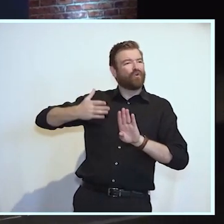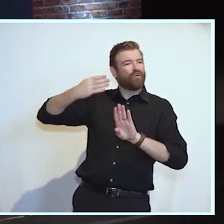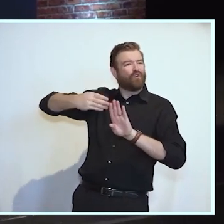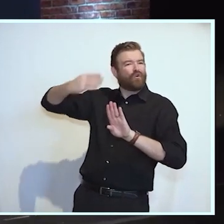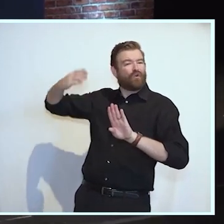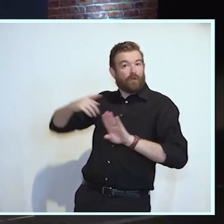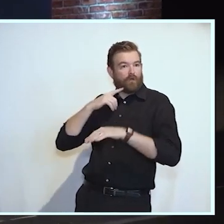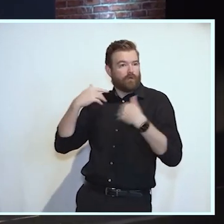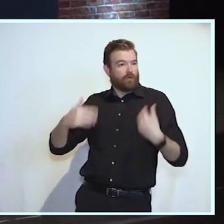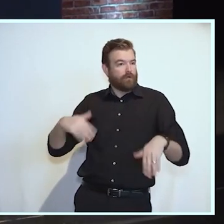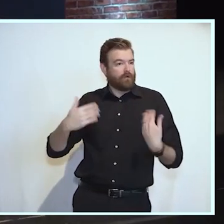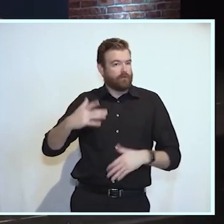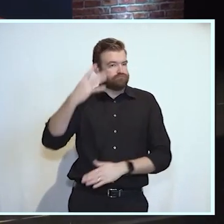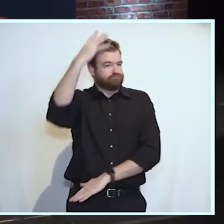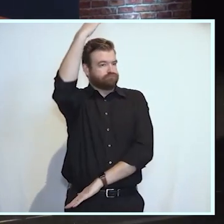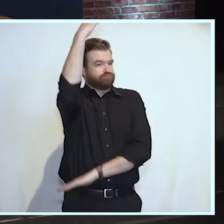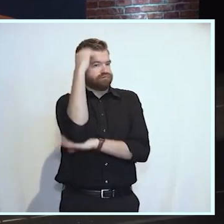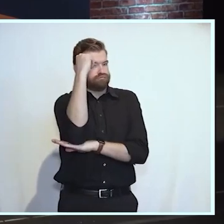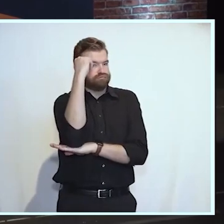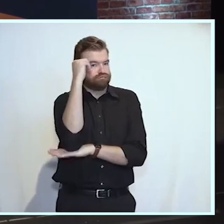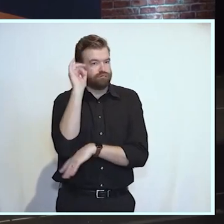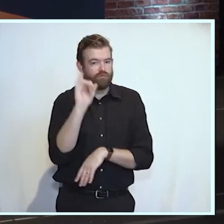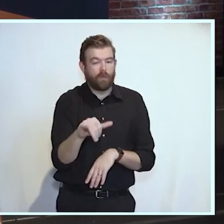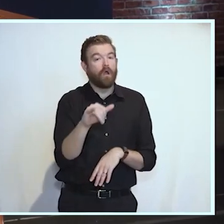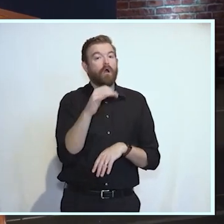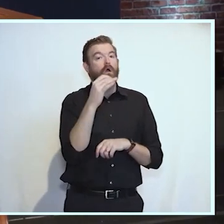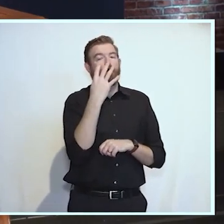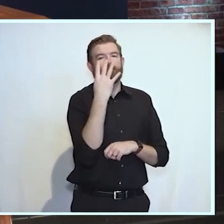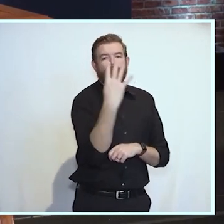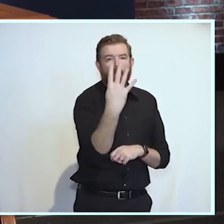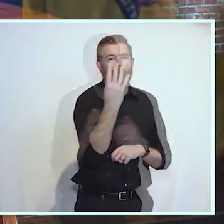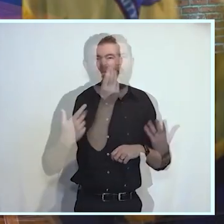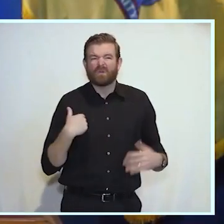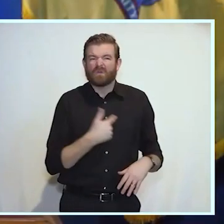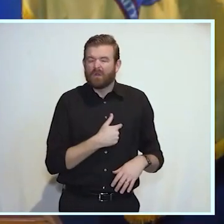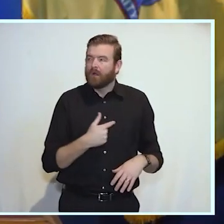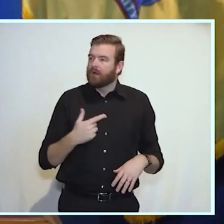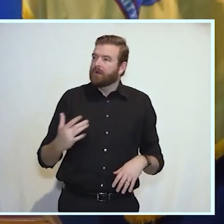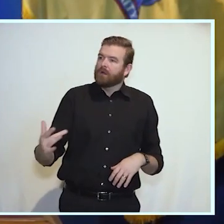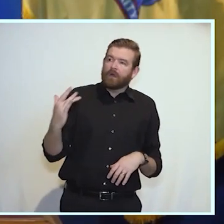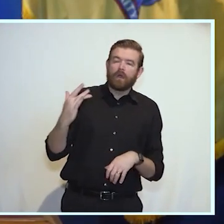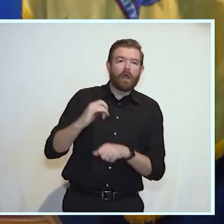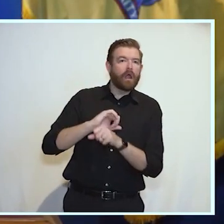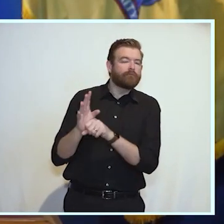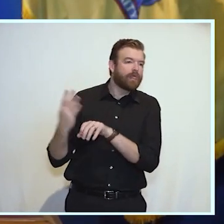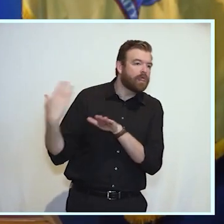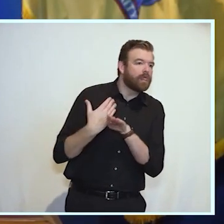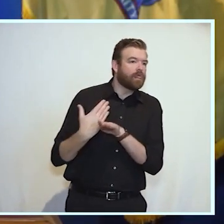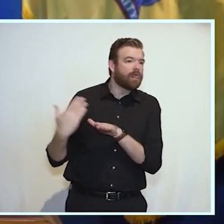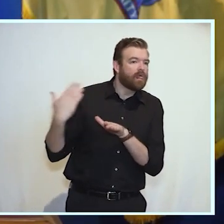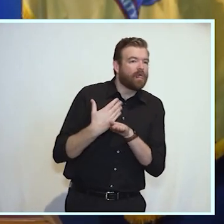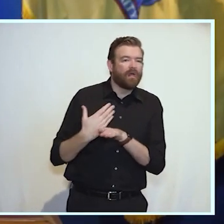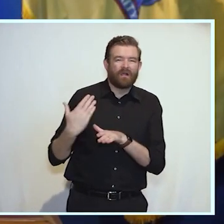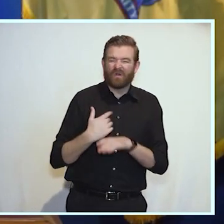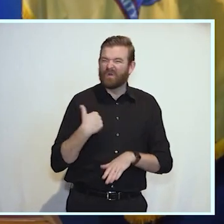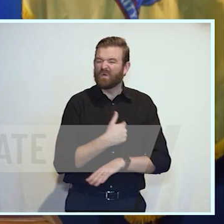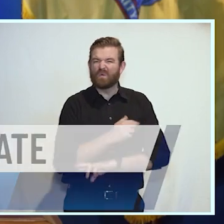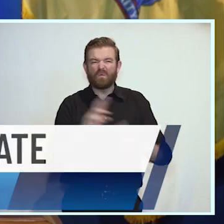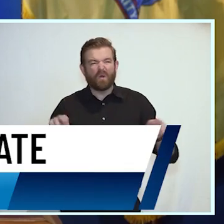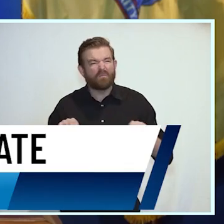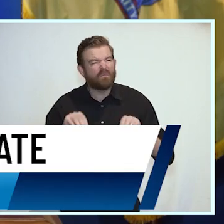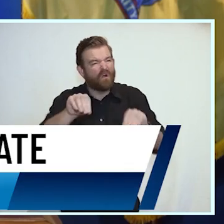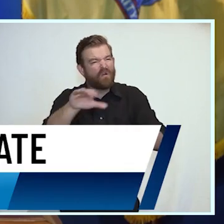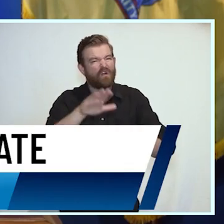the bills we've done to increase minimum wage, to become fourth in a nation for